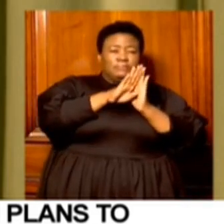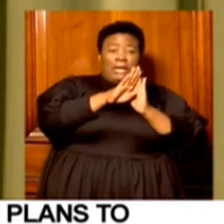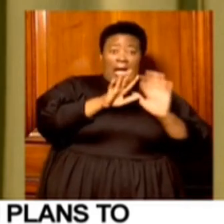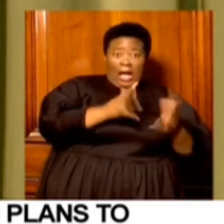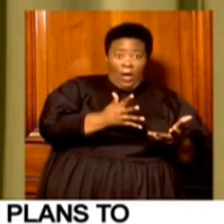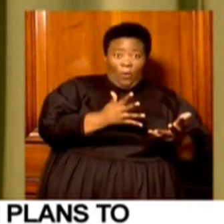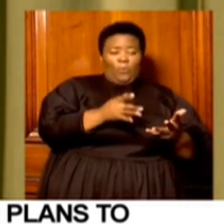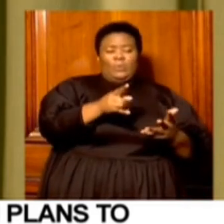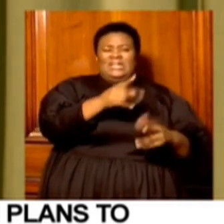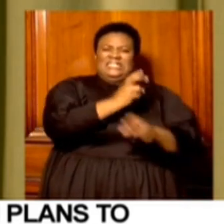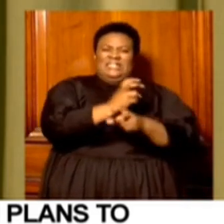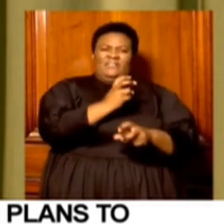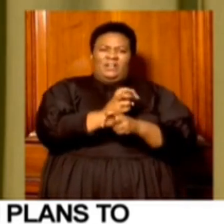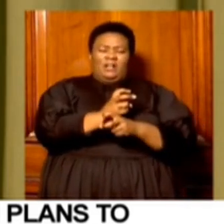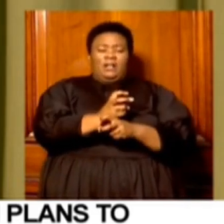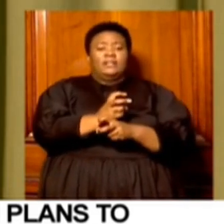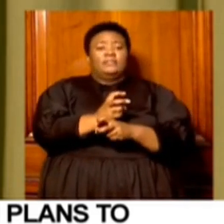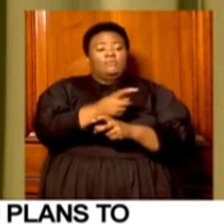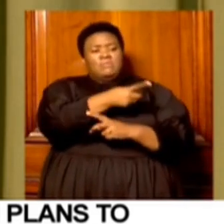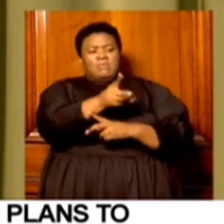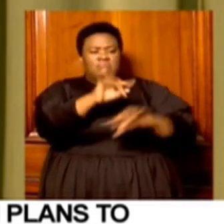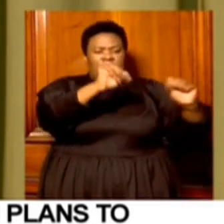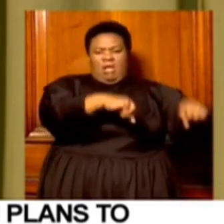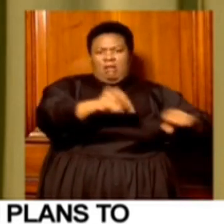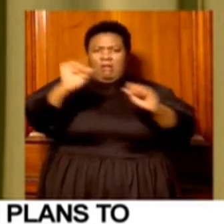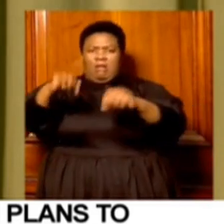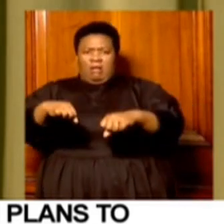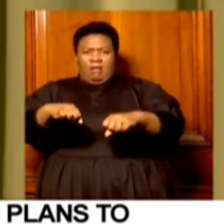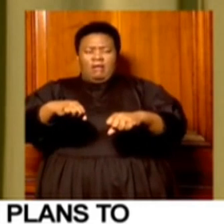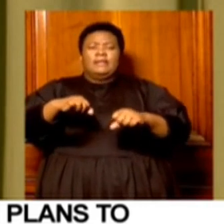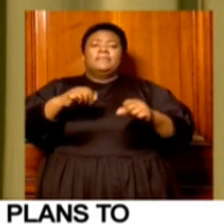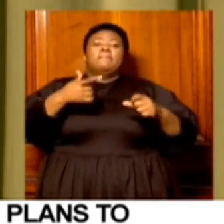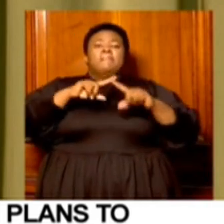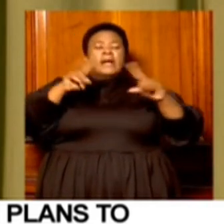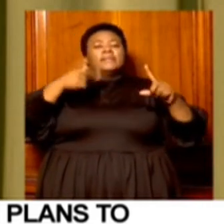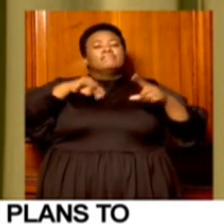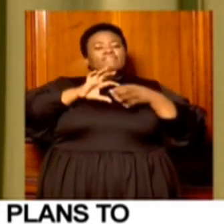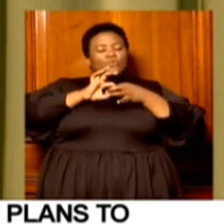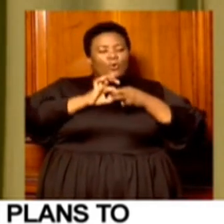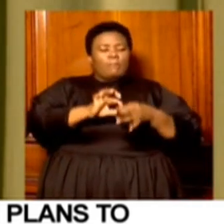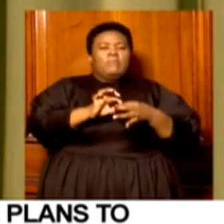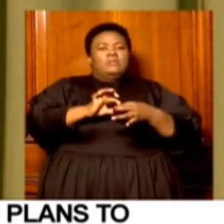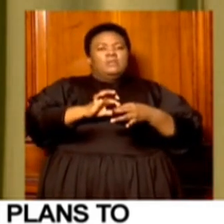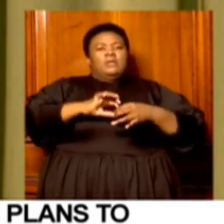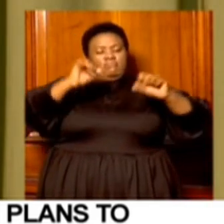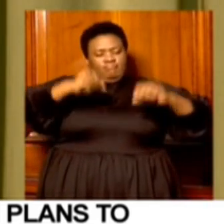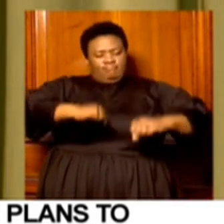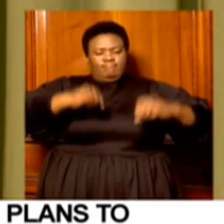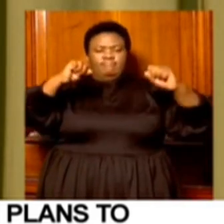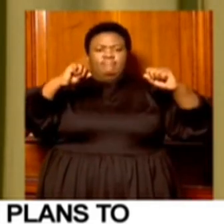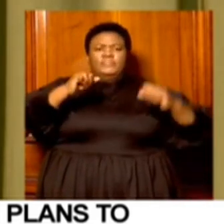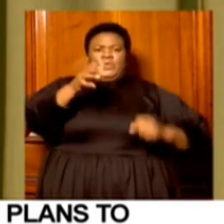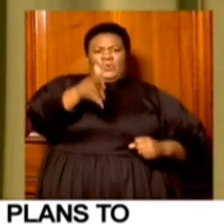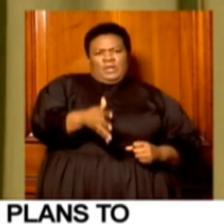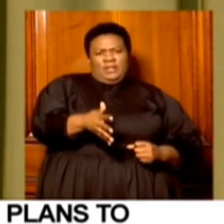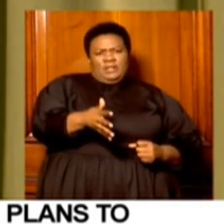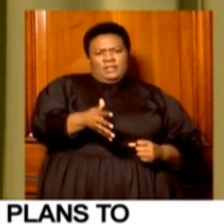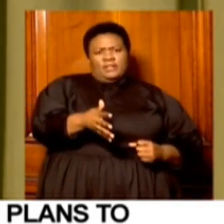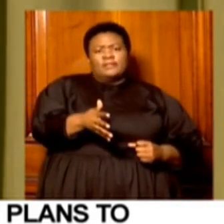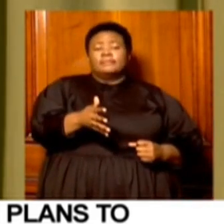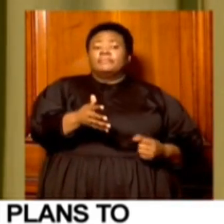around the table, we are committed to conclude and sort it out. Because if there's